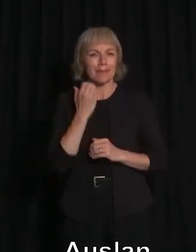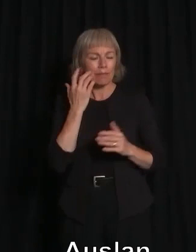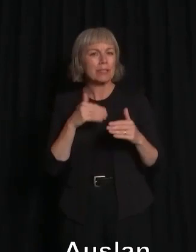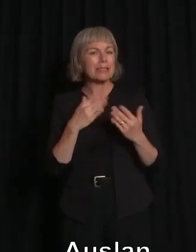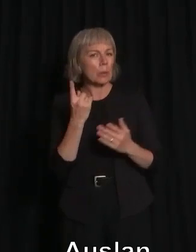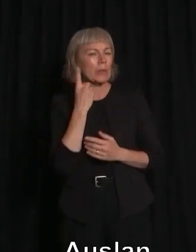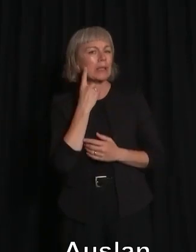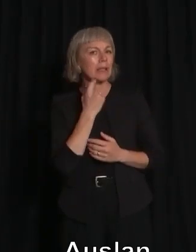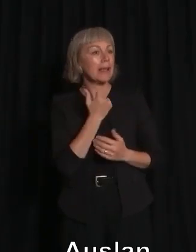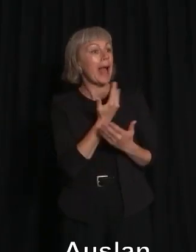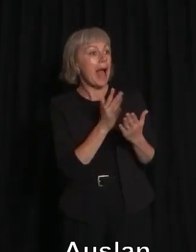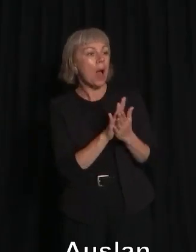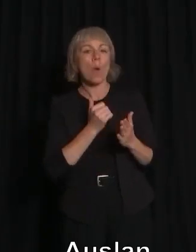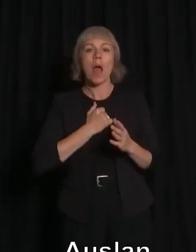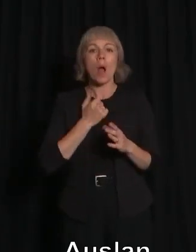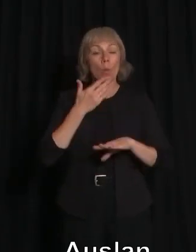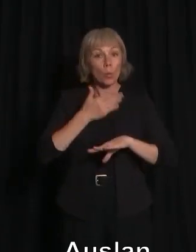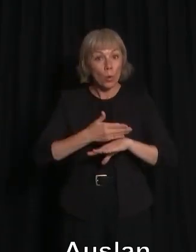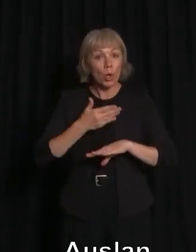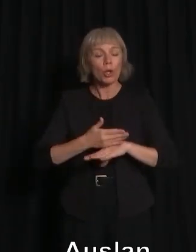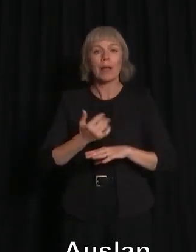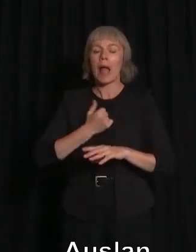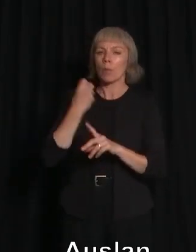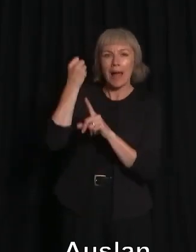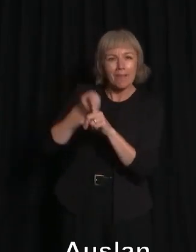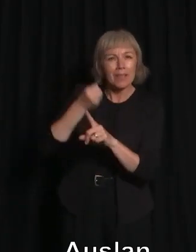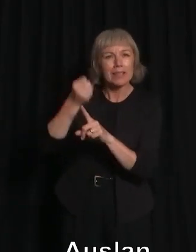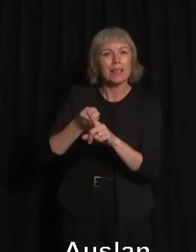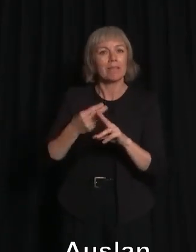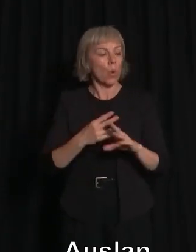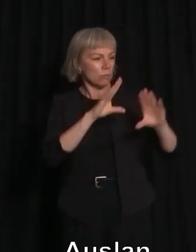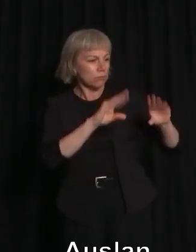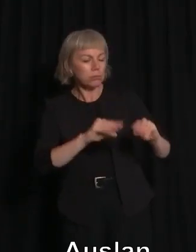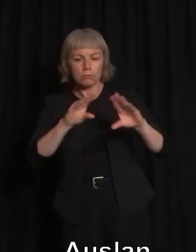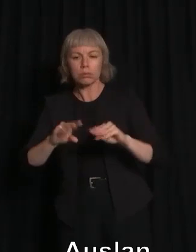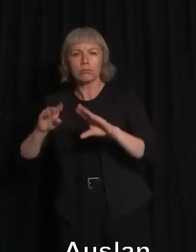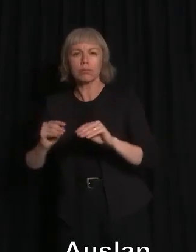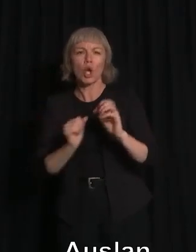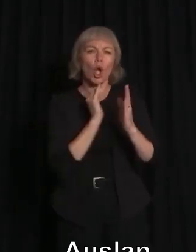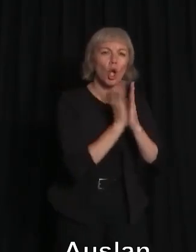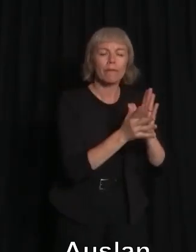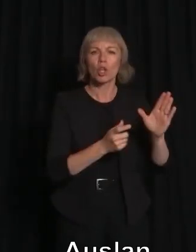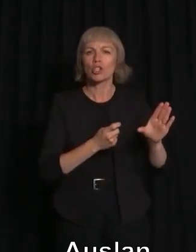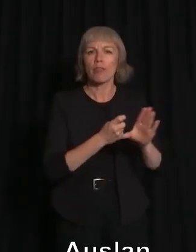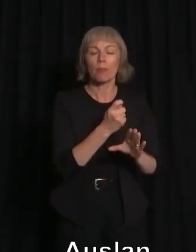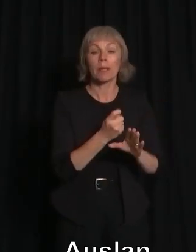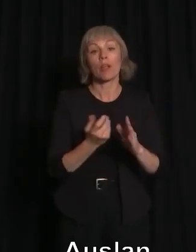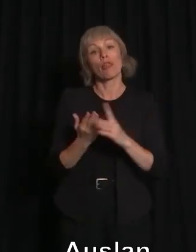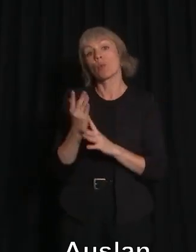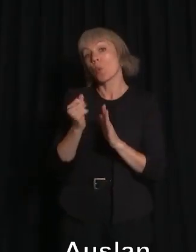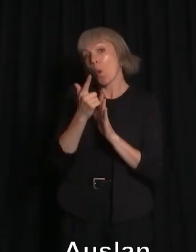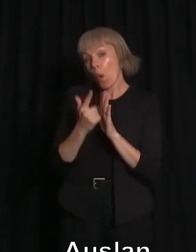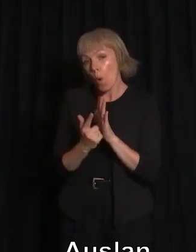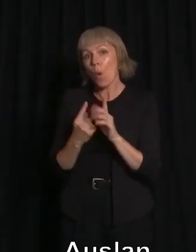of how our work to advocate for measures to end practices of conversion through regulations and laws and